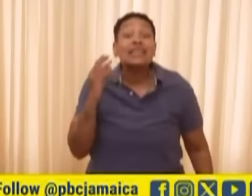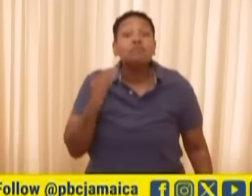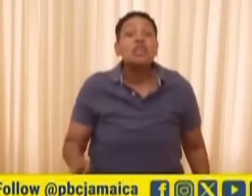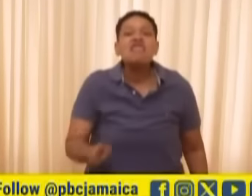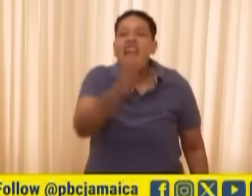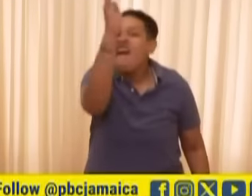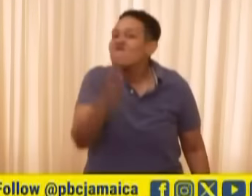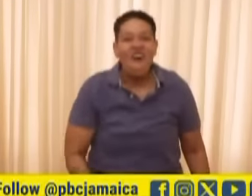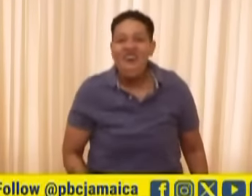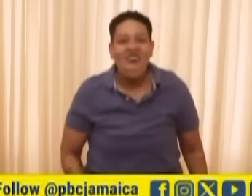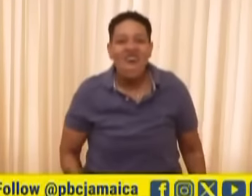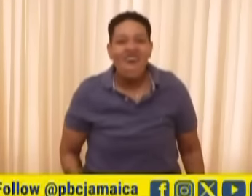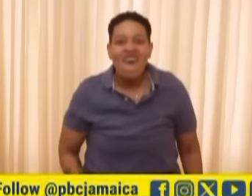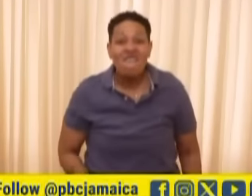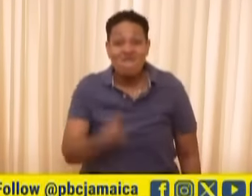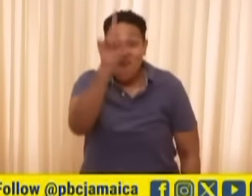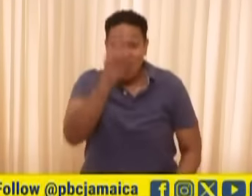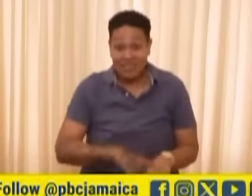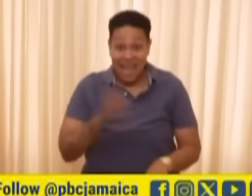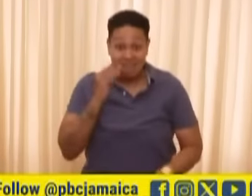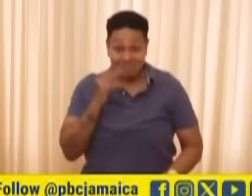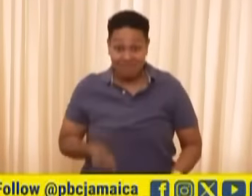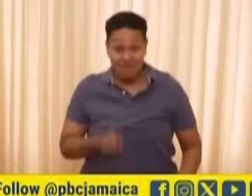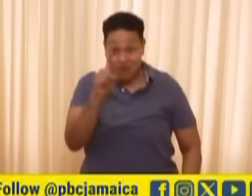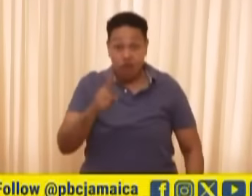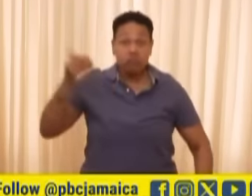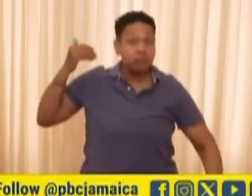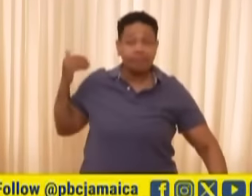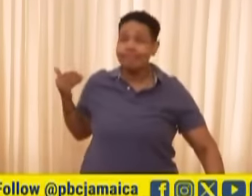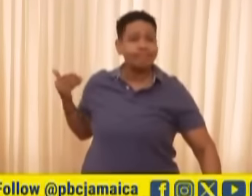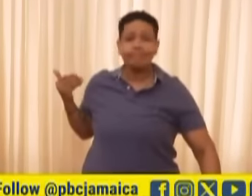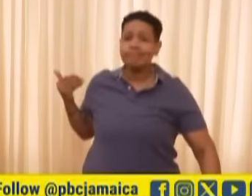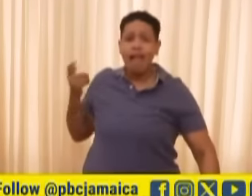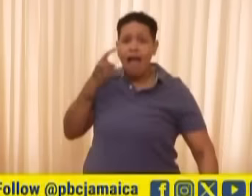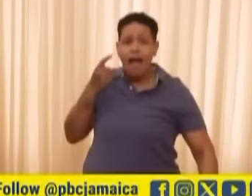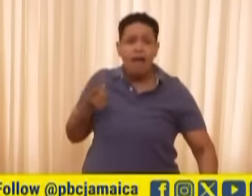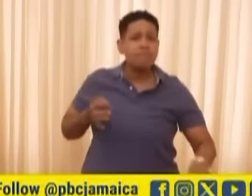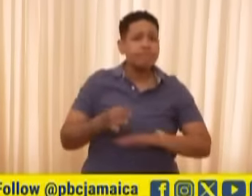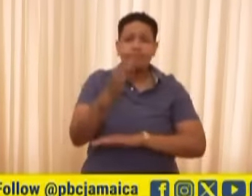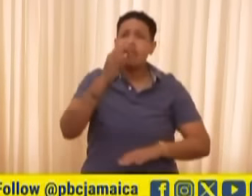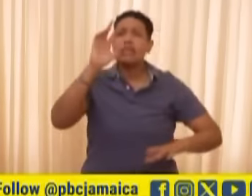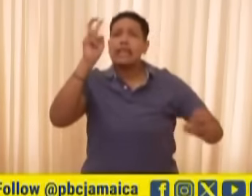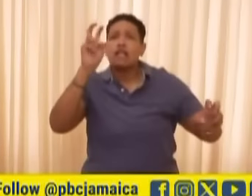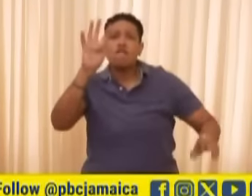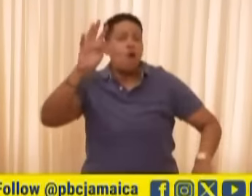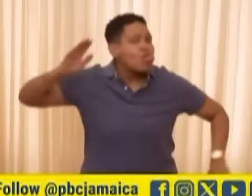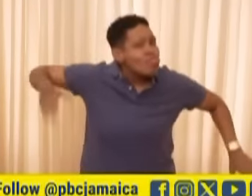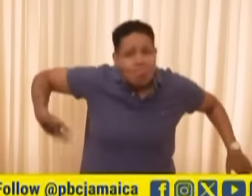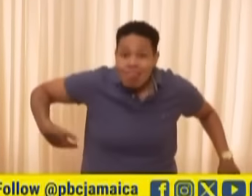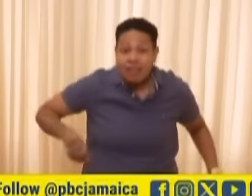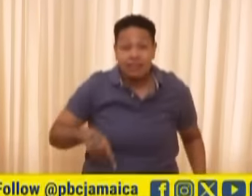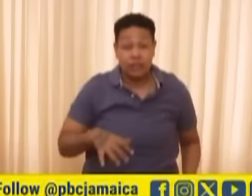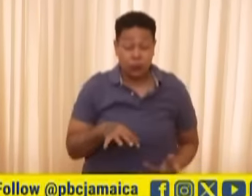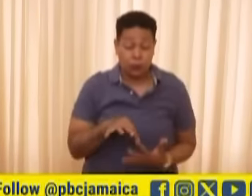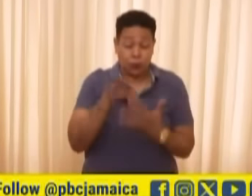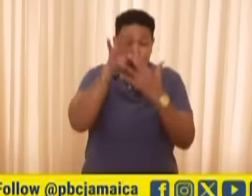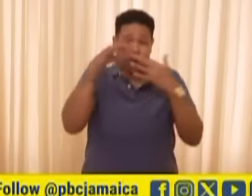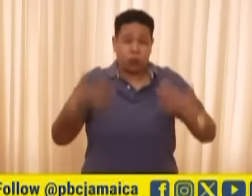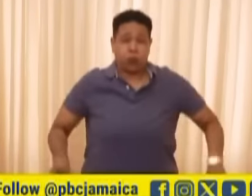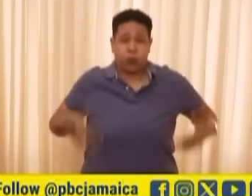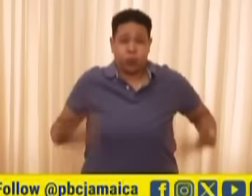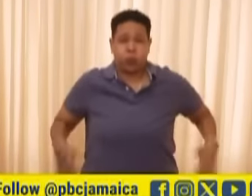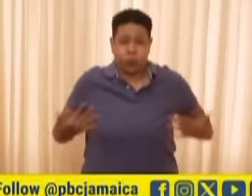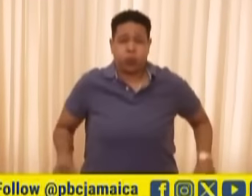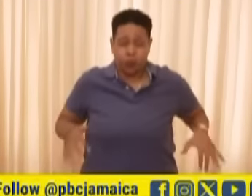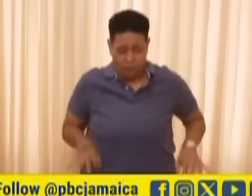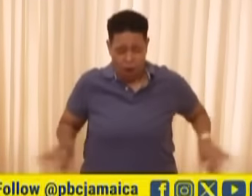experience before, so it's important for us to consider this as an extraordinary situation.